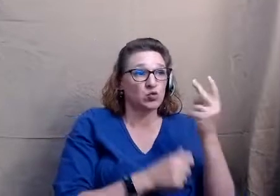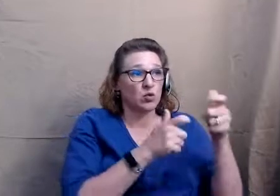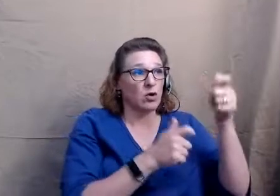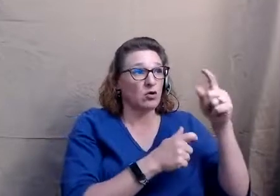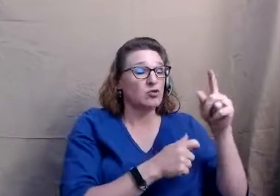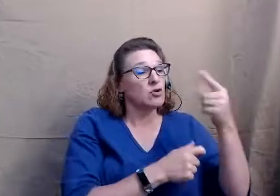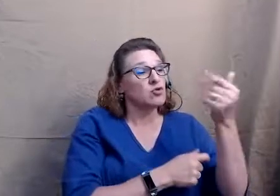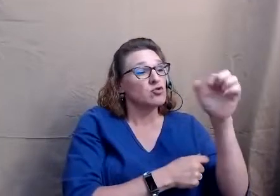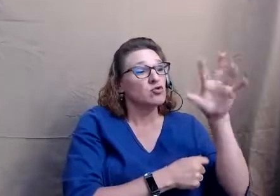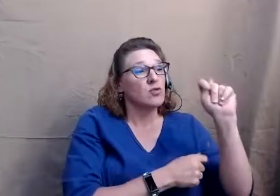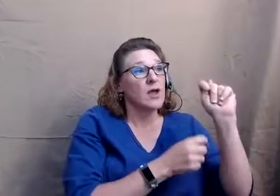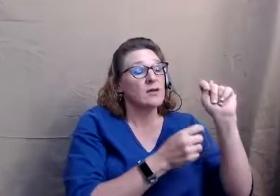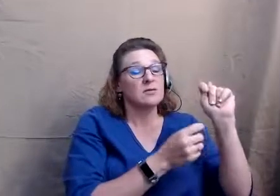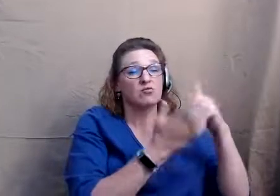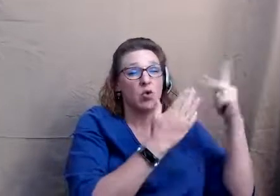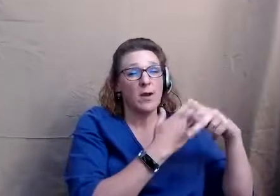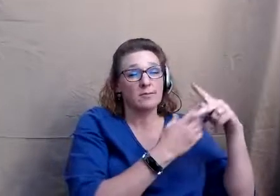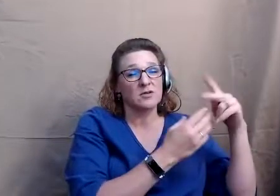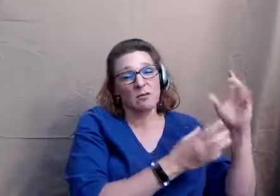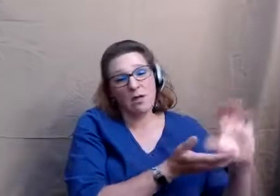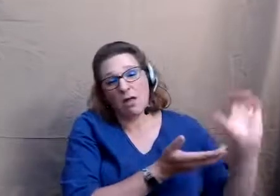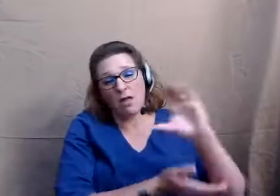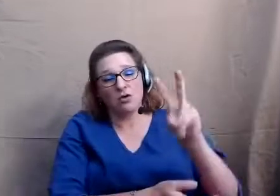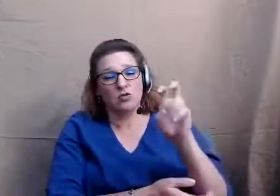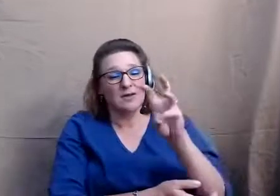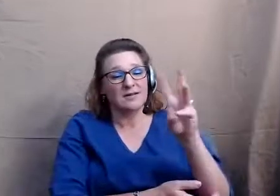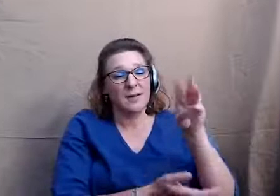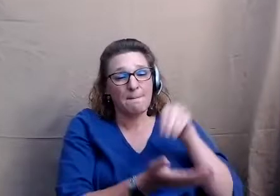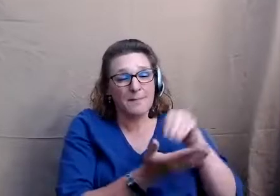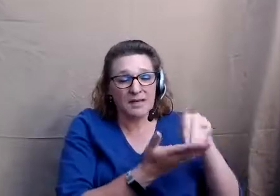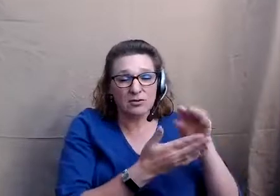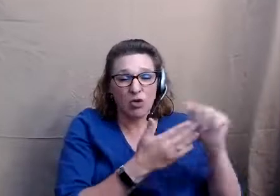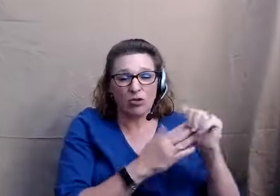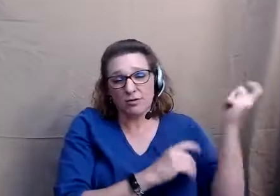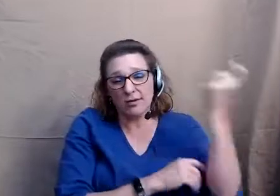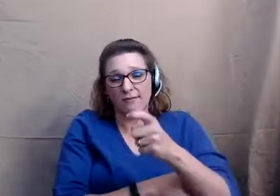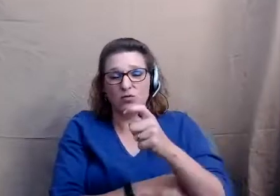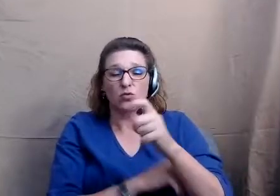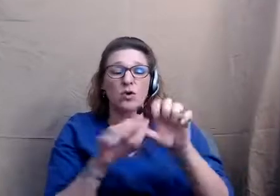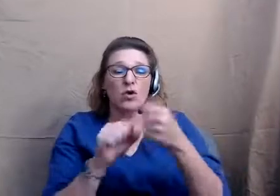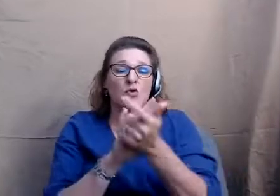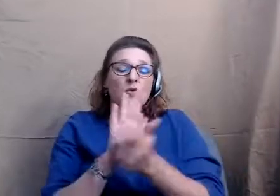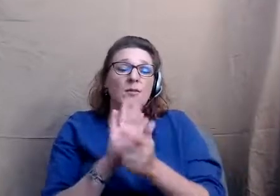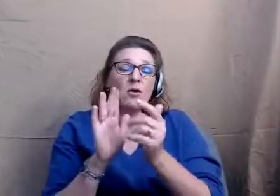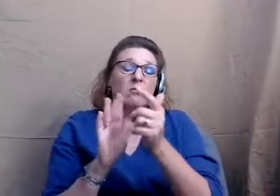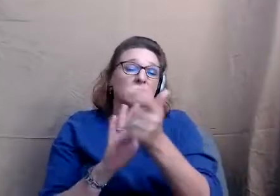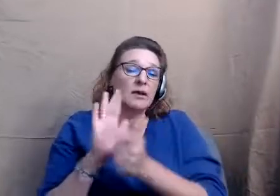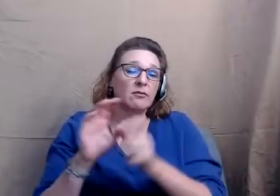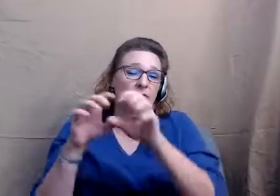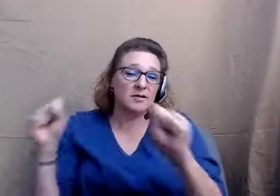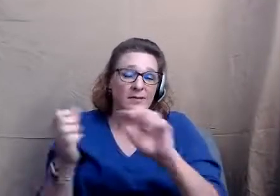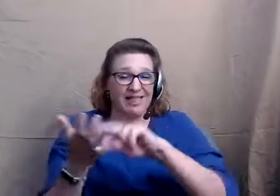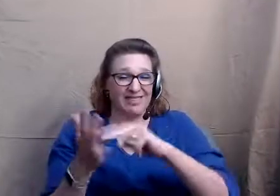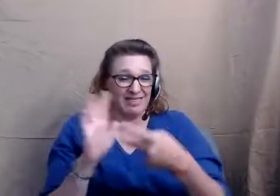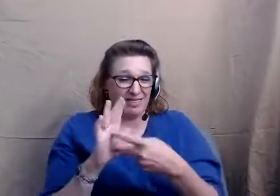provide $266 million to the criminal legal system, and that number just keeps growing.